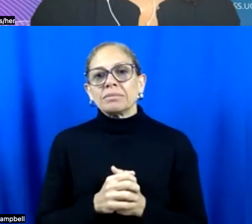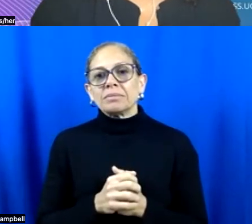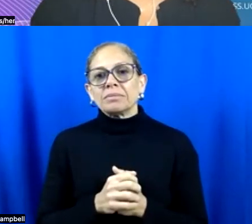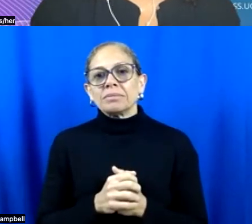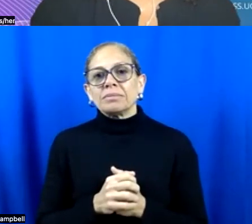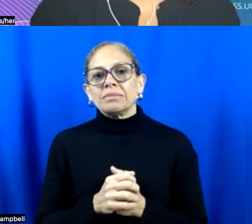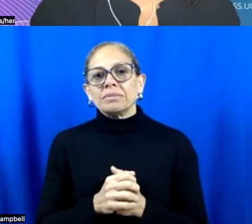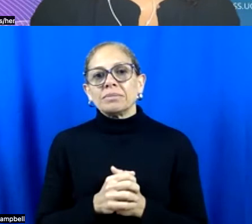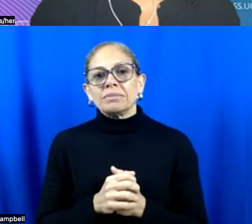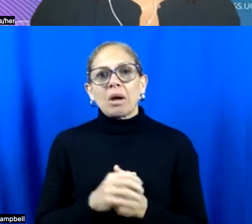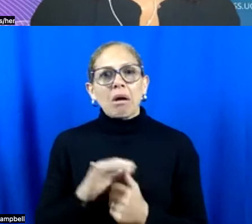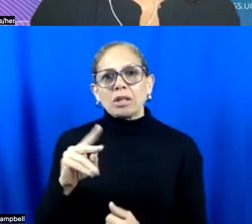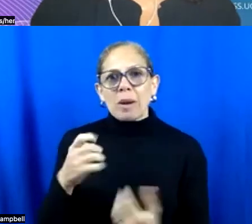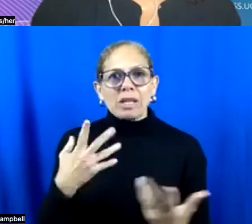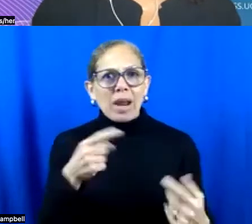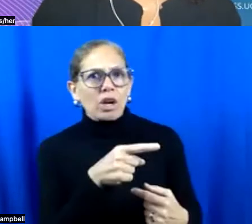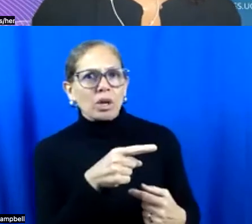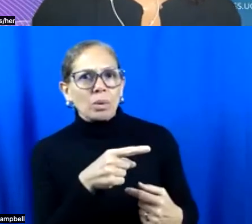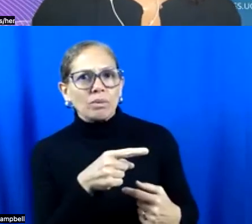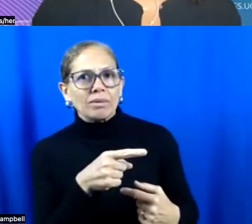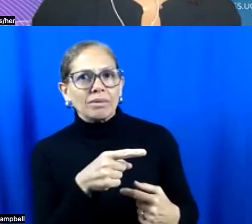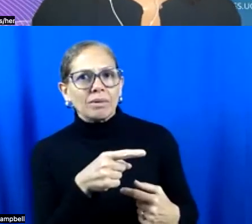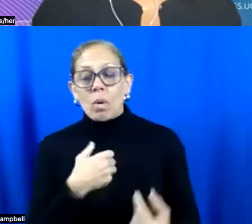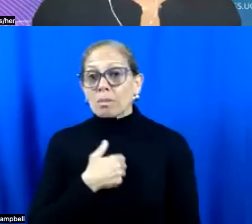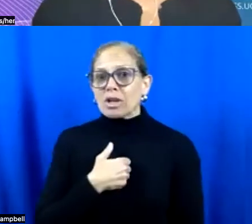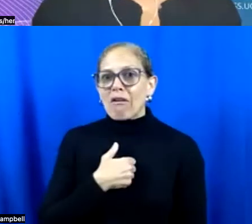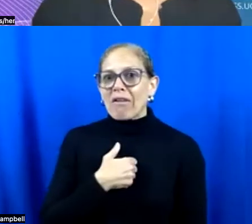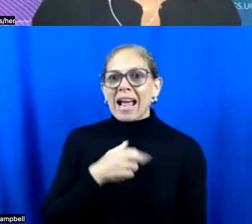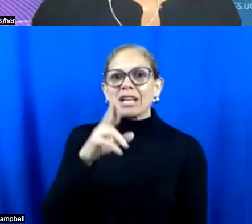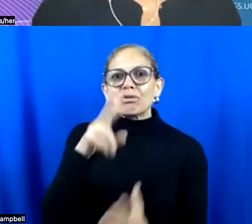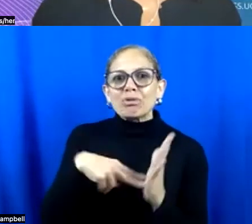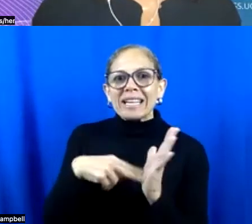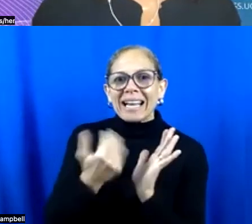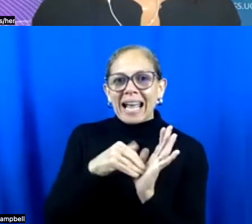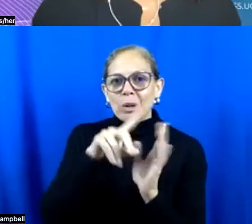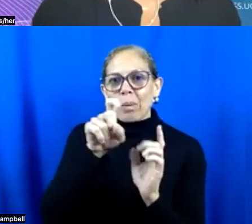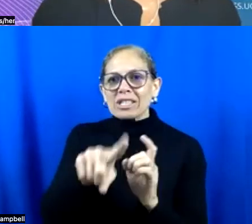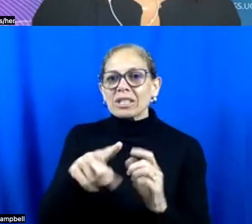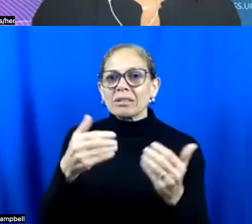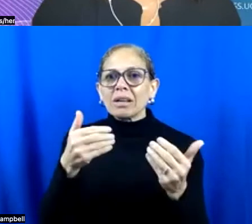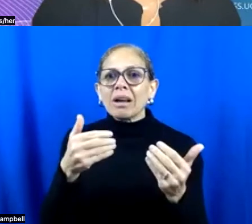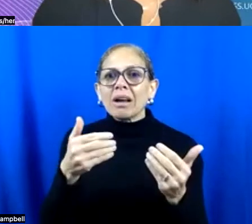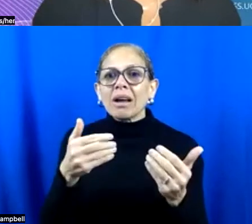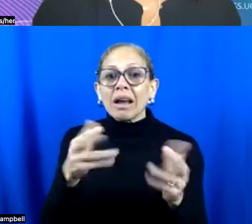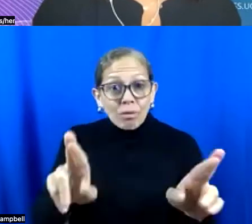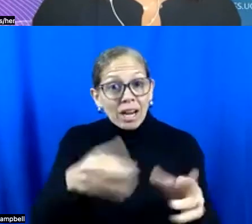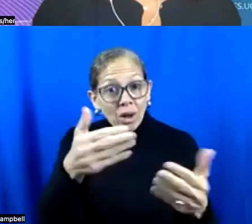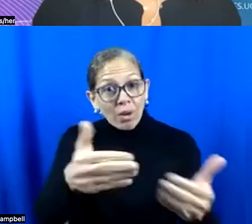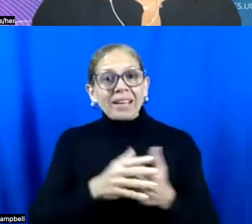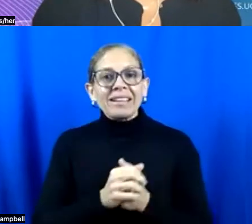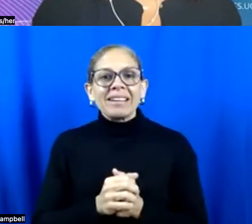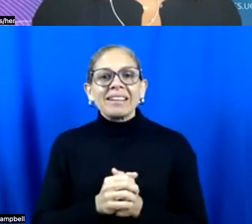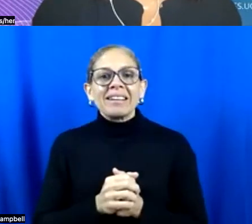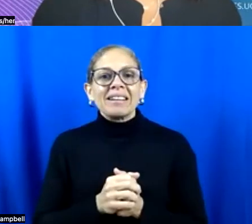Joanne, I was waiting on you. I'm sorry, I had to reread the question. Good. But go ahead, if you're ready.